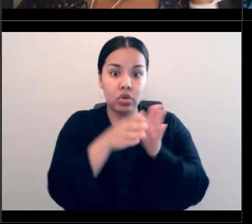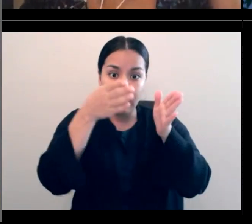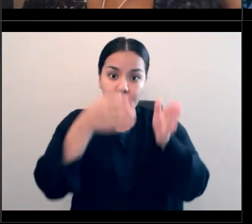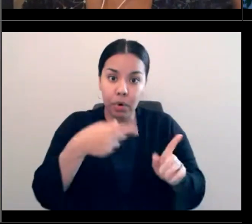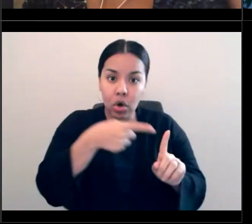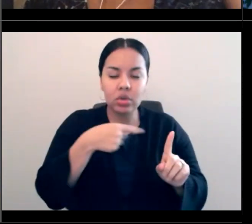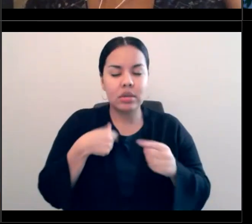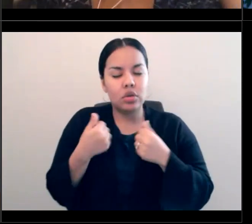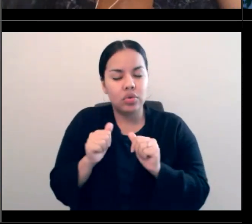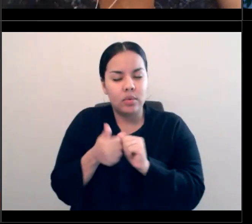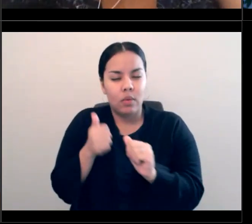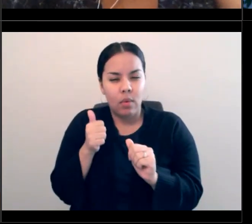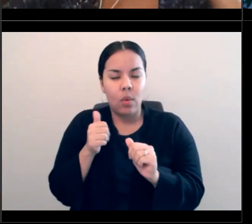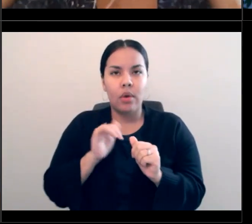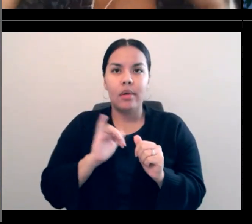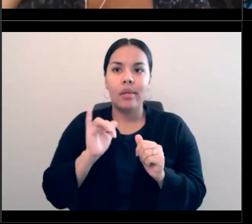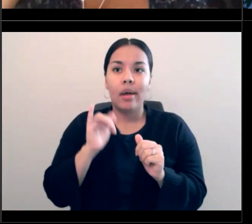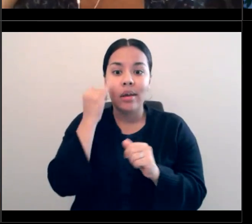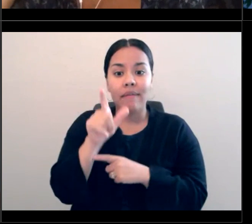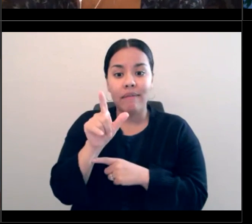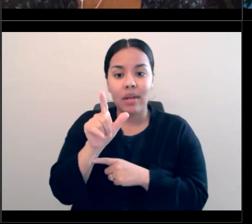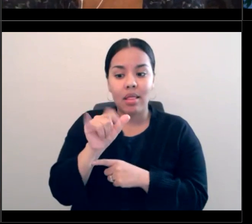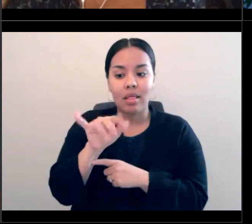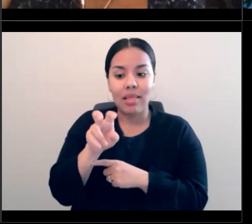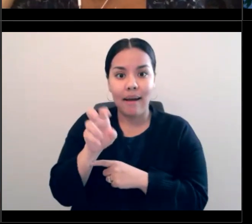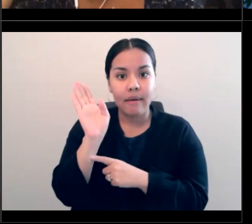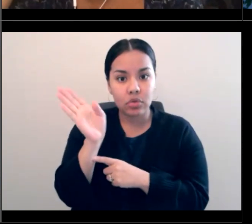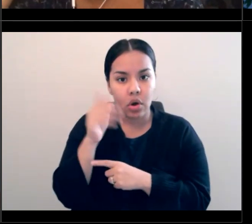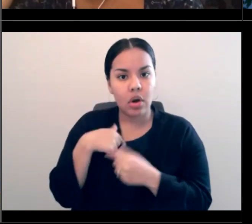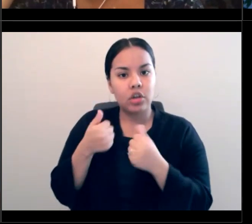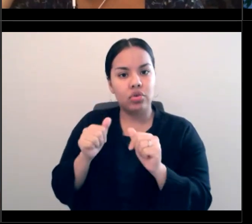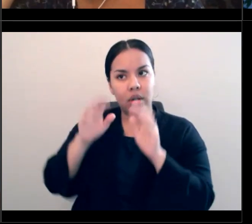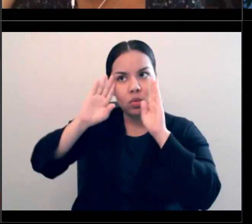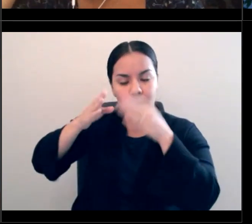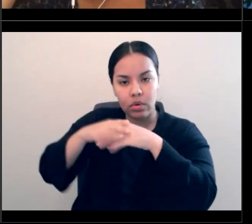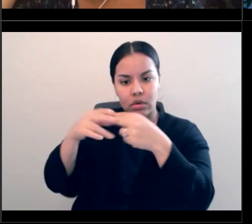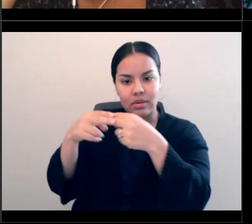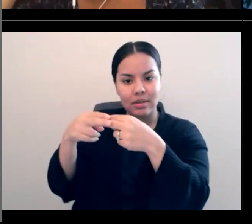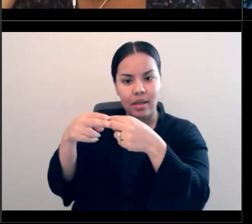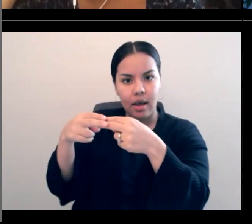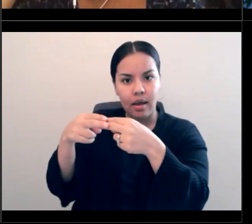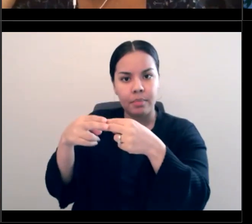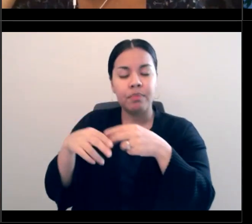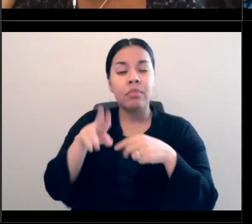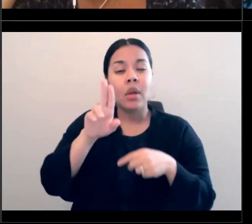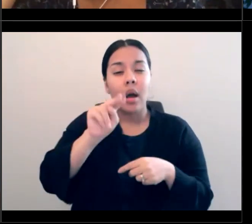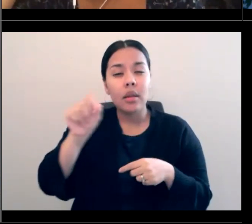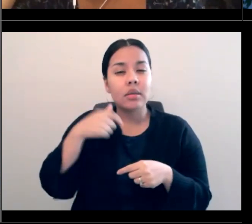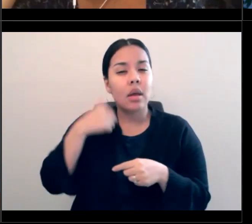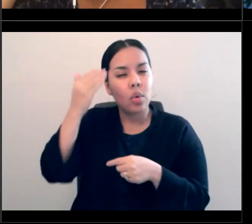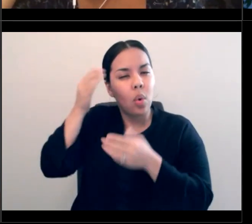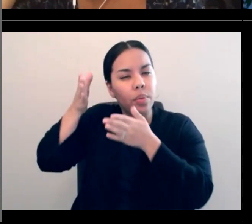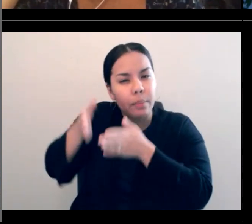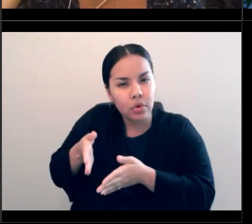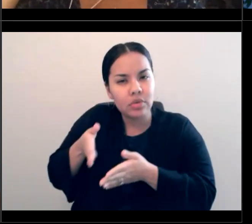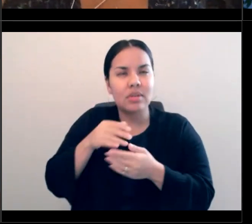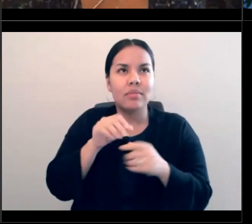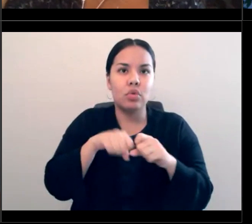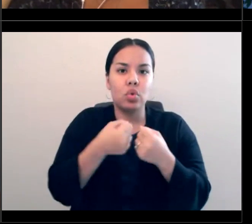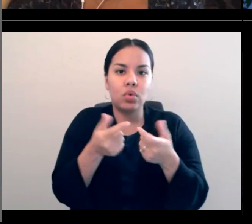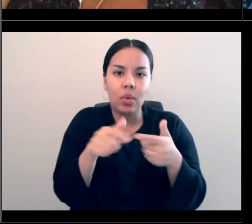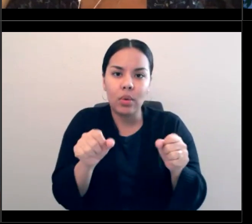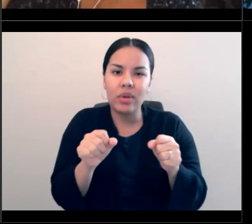take a picture of the slide that's relevant if I'm sharing an image, unless I know the person. You know, sociolinguistics is a relatively small field.